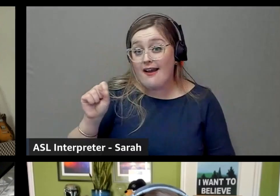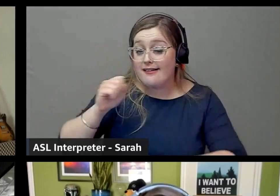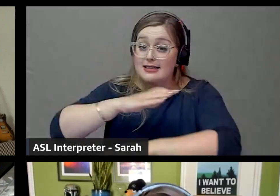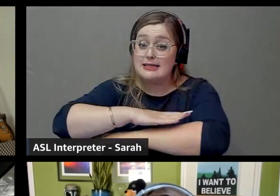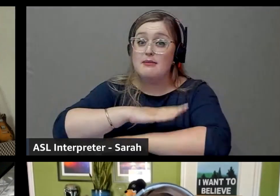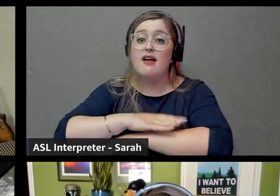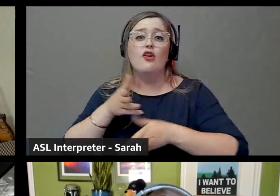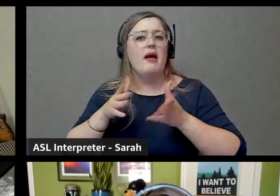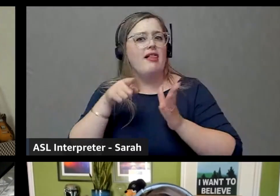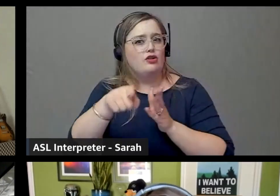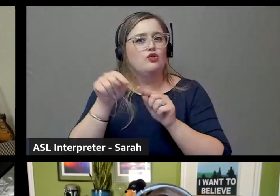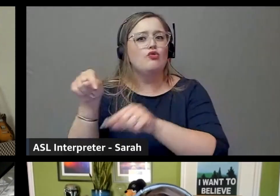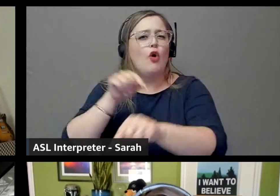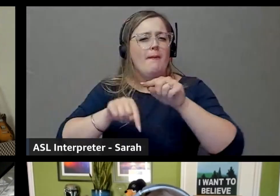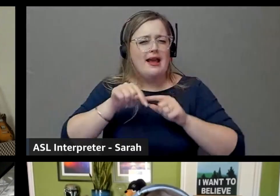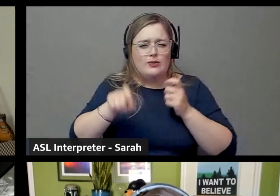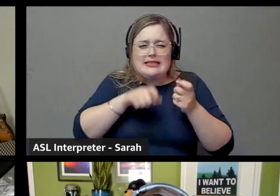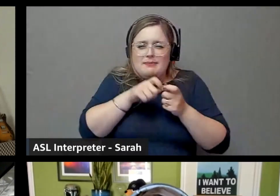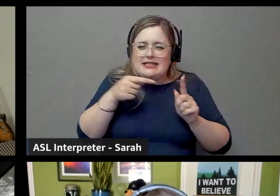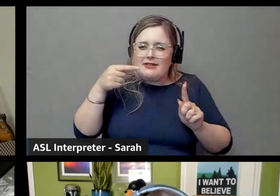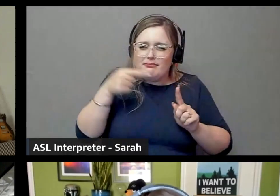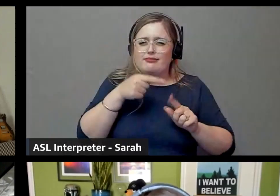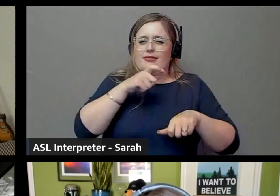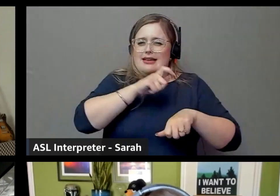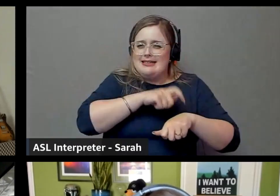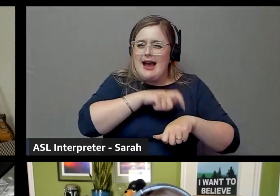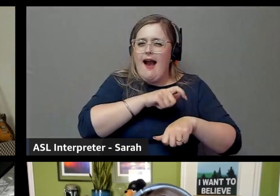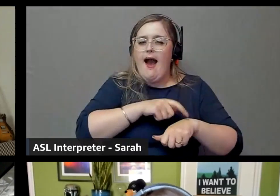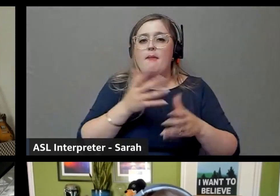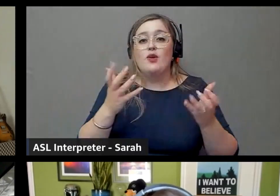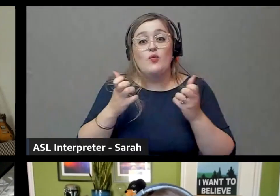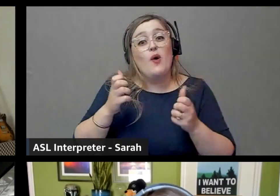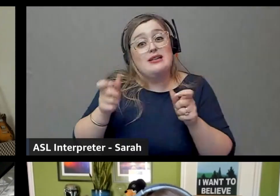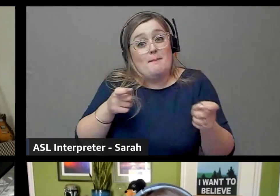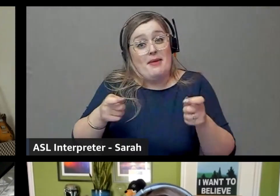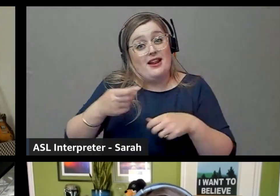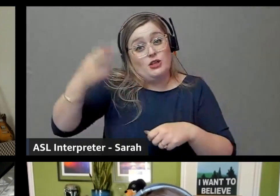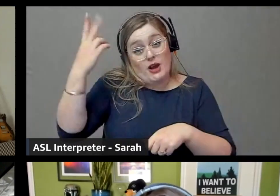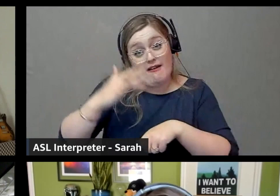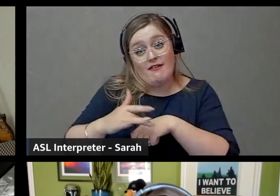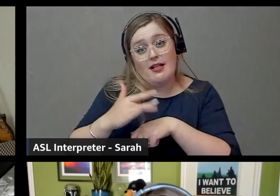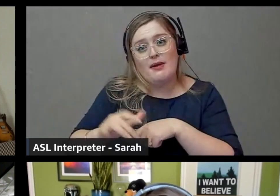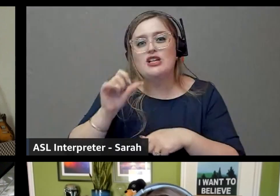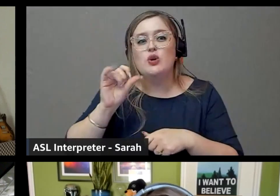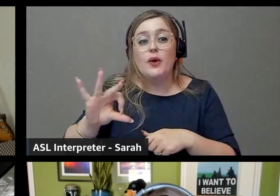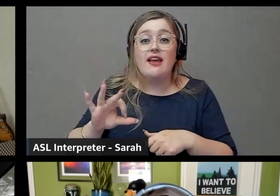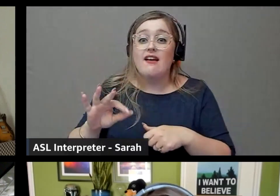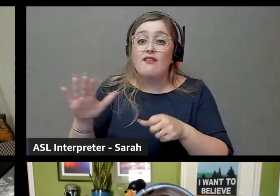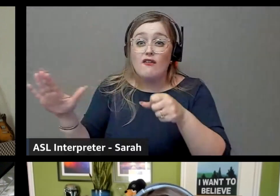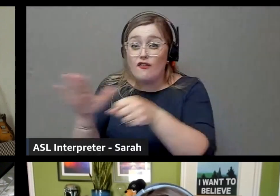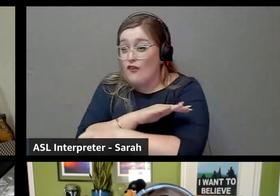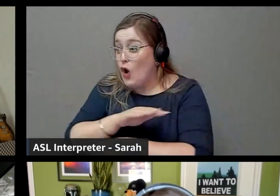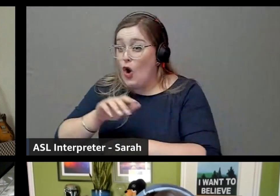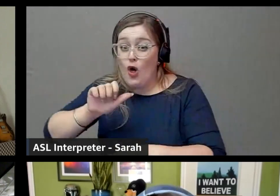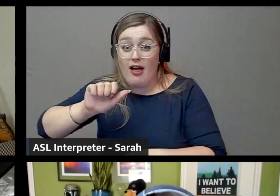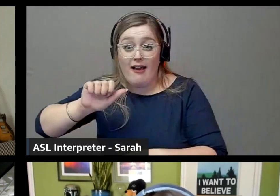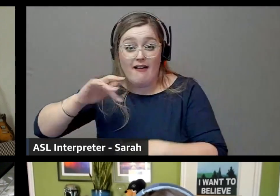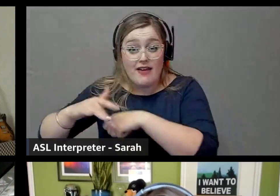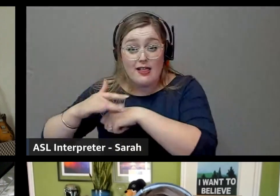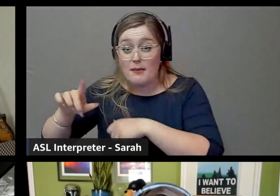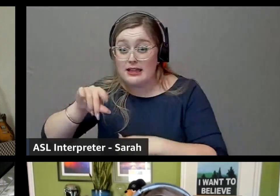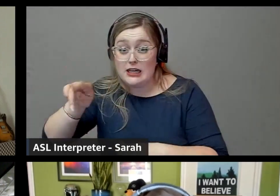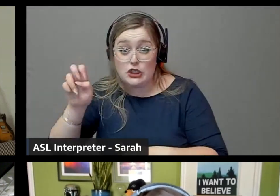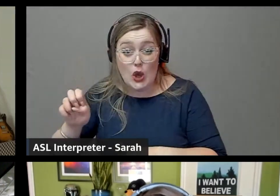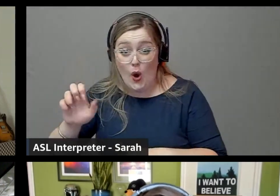exact point in time. You want something that's going to manage high availability, so even if a whole availability zone goes down, your database stays